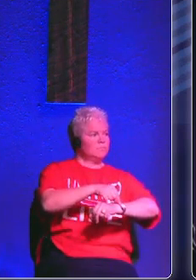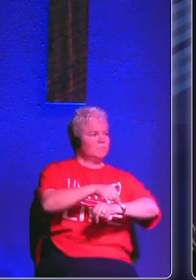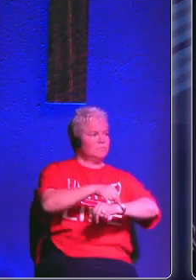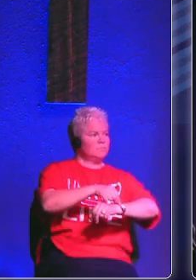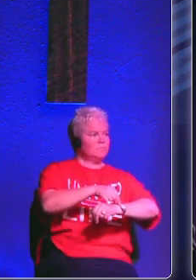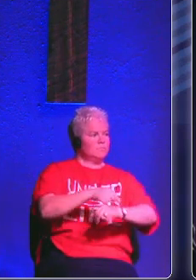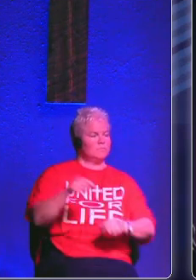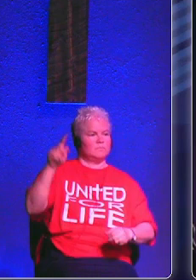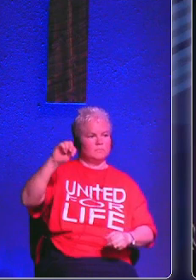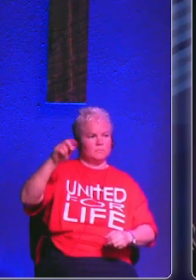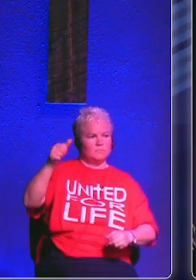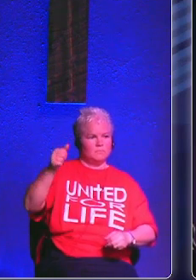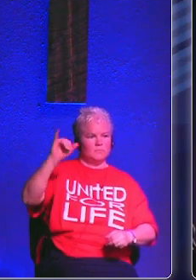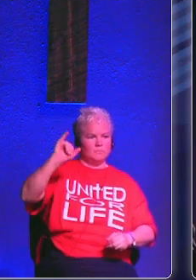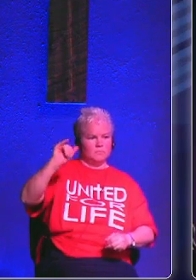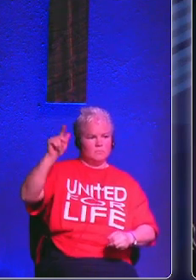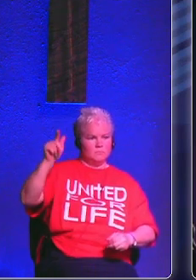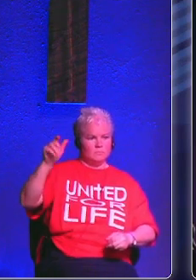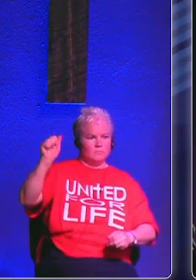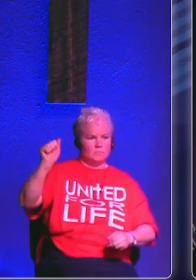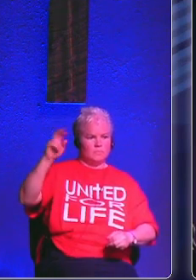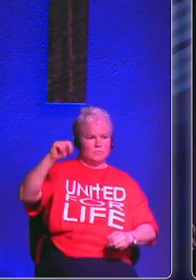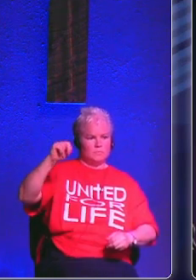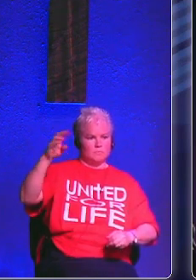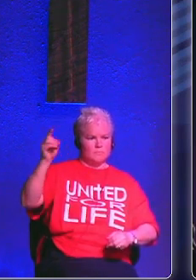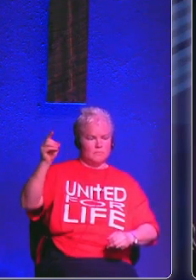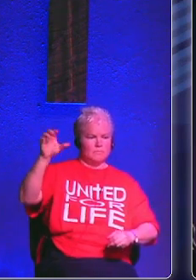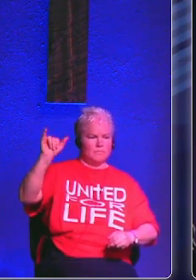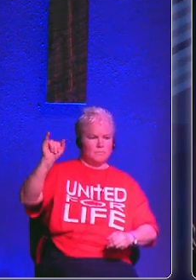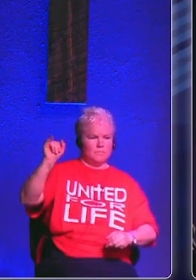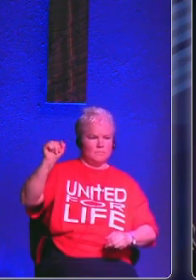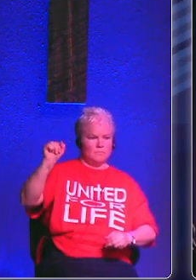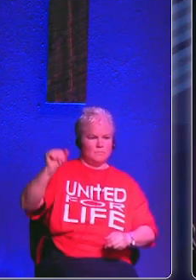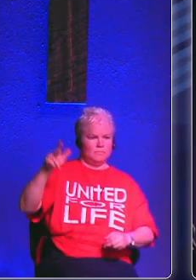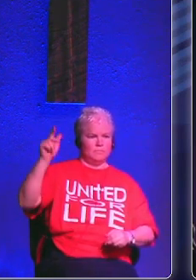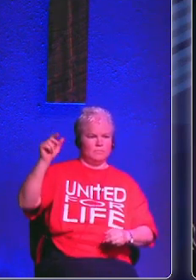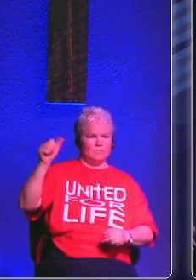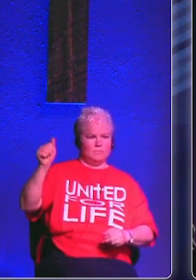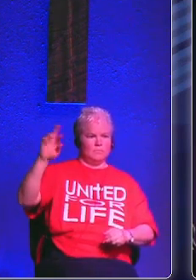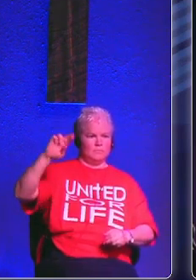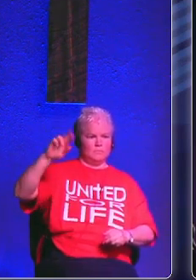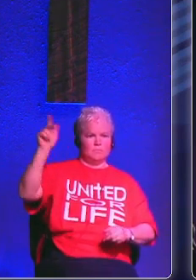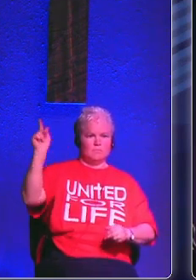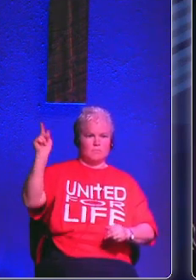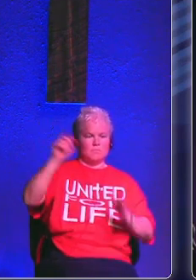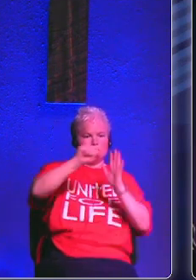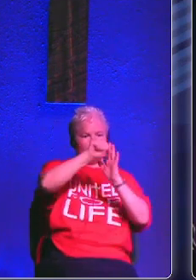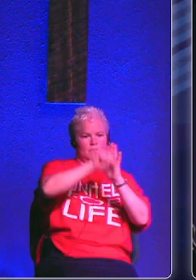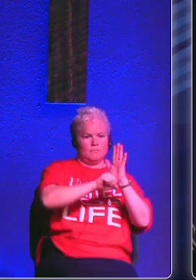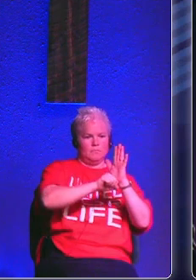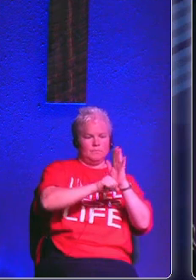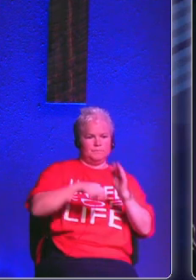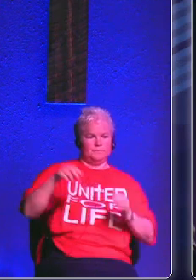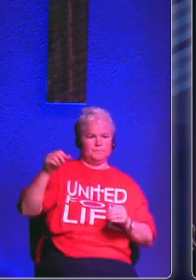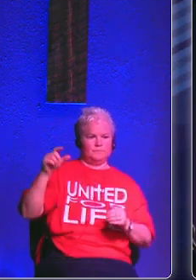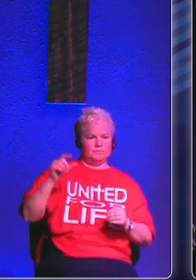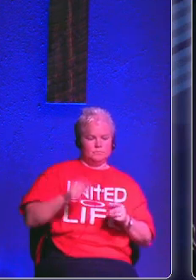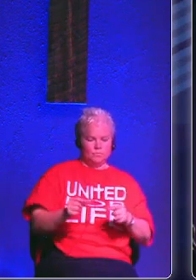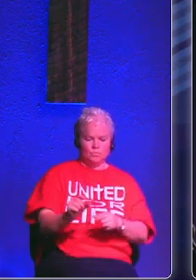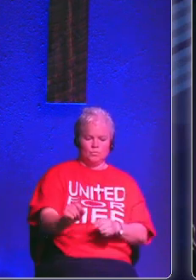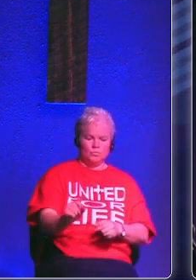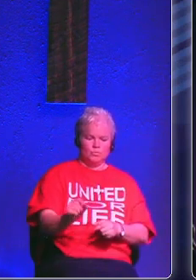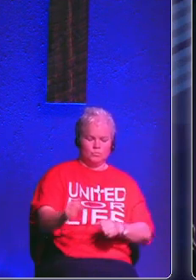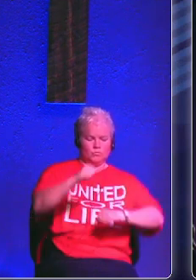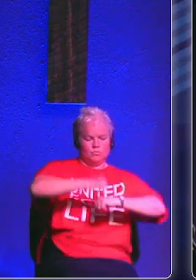we were at a taekwondo tournament for Levi. And I think we were in Little Rock, Arkansas. And this guy sits down next to